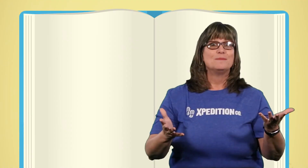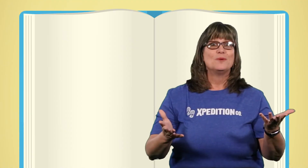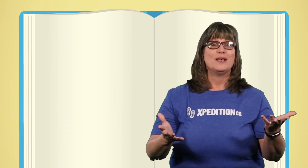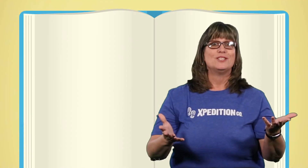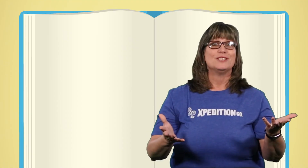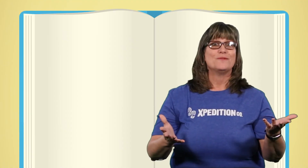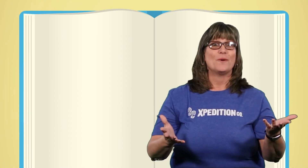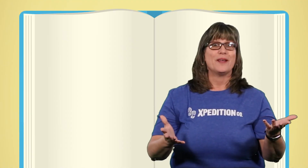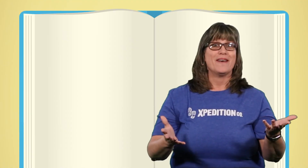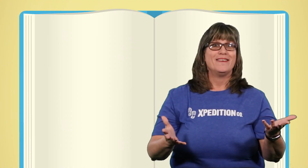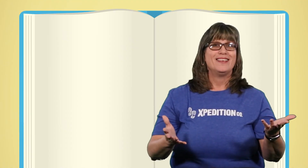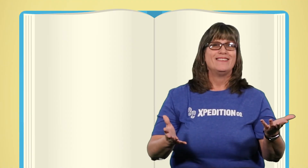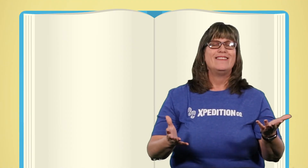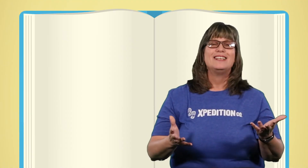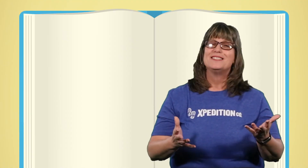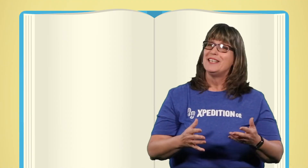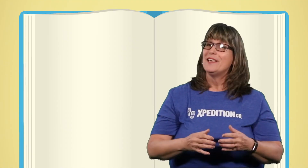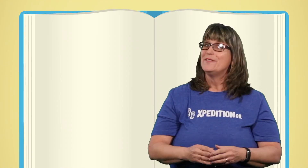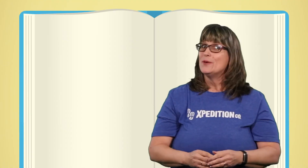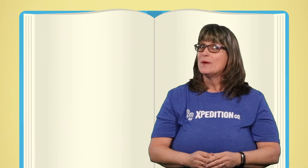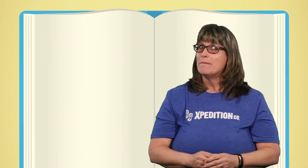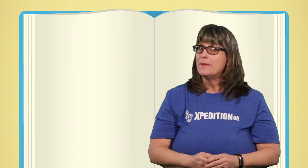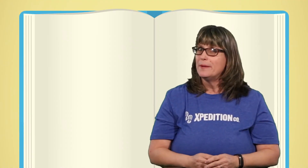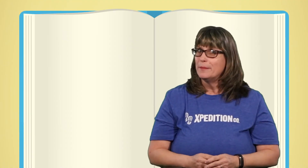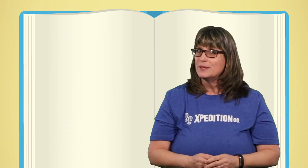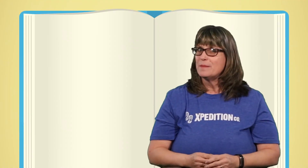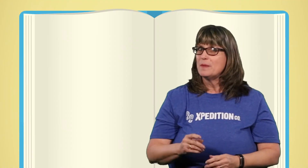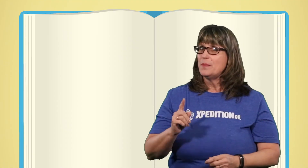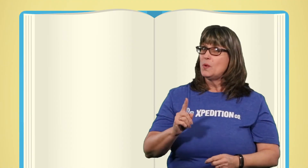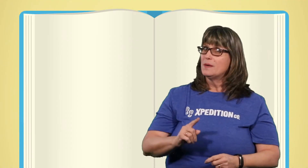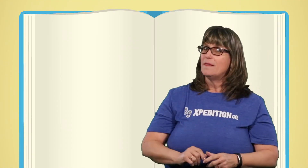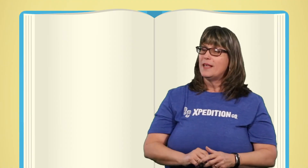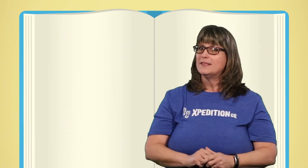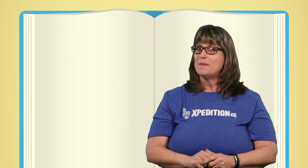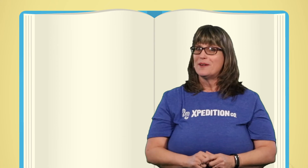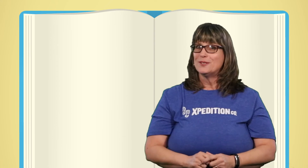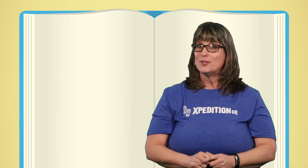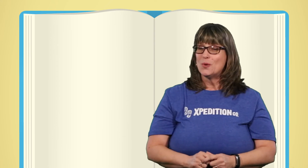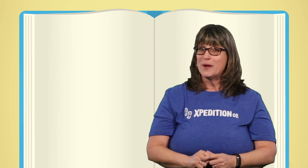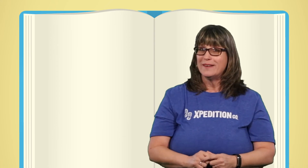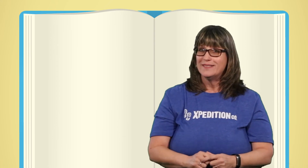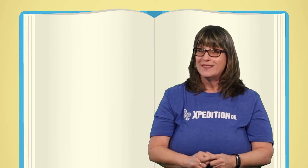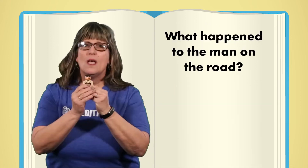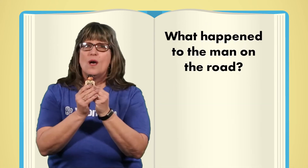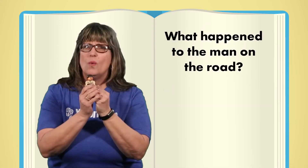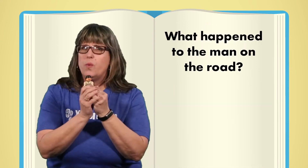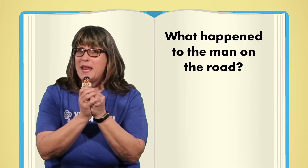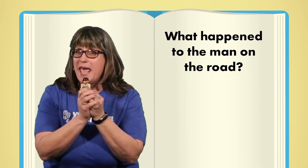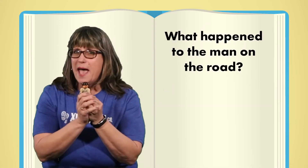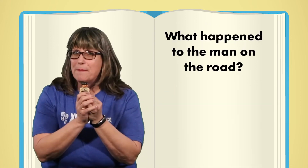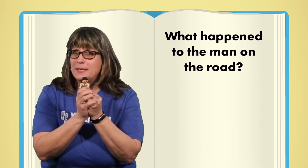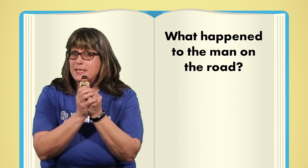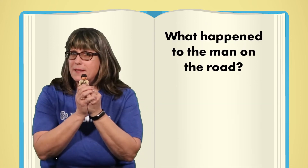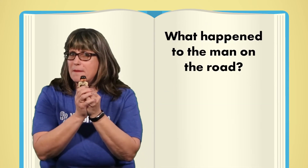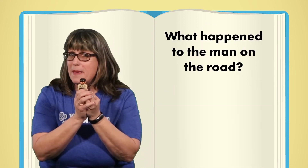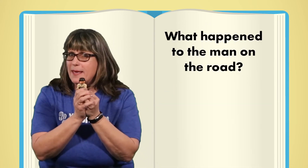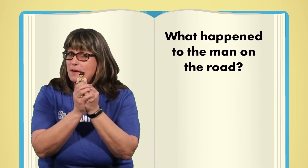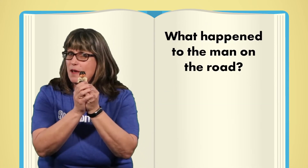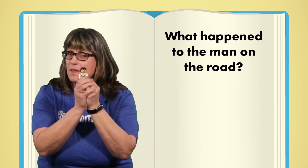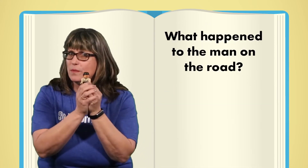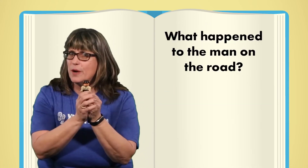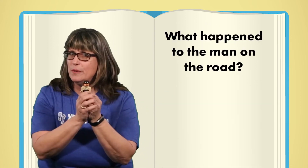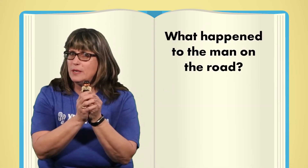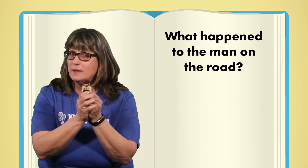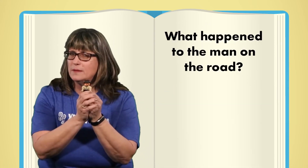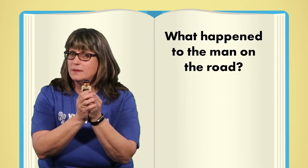I have some questions for you. Let's see if you remember some important things about our story. What happened to the man